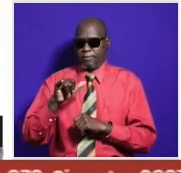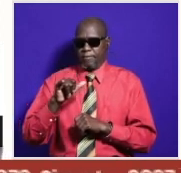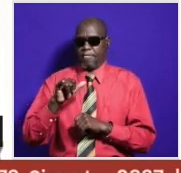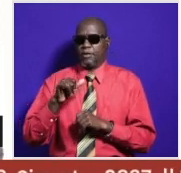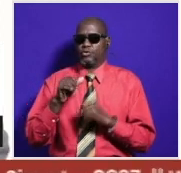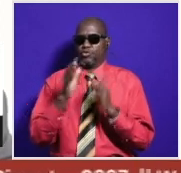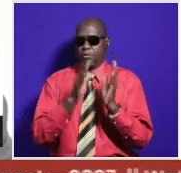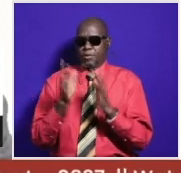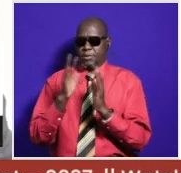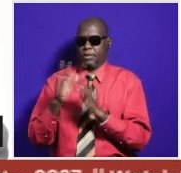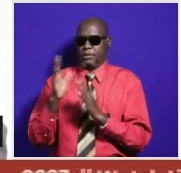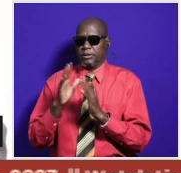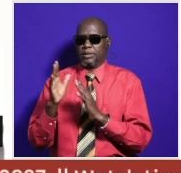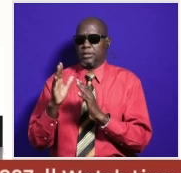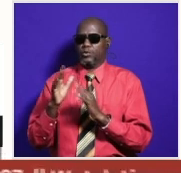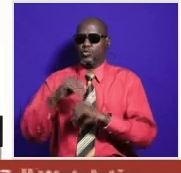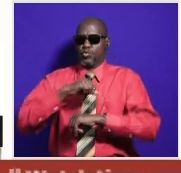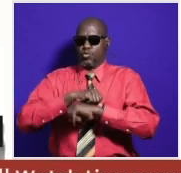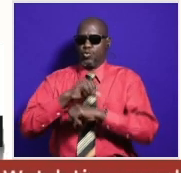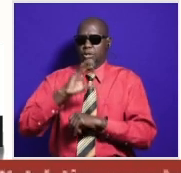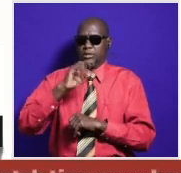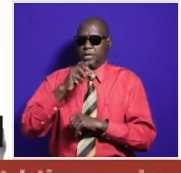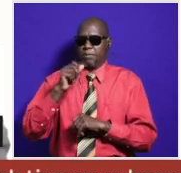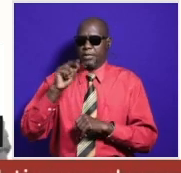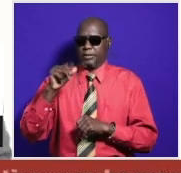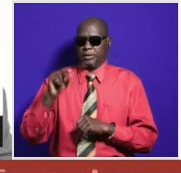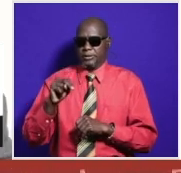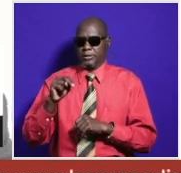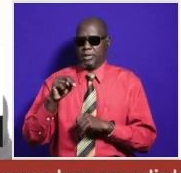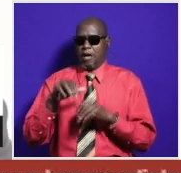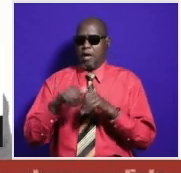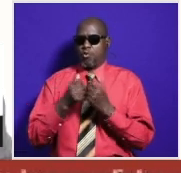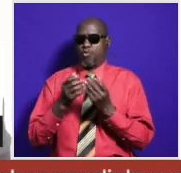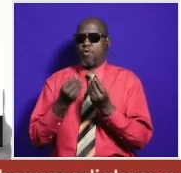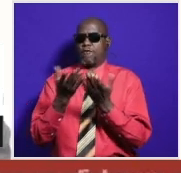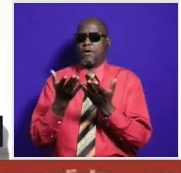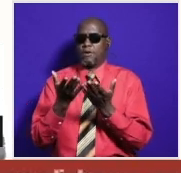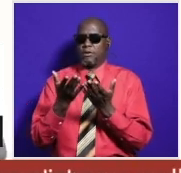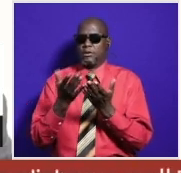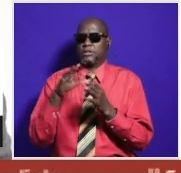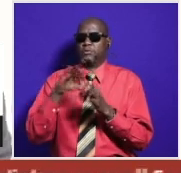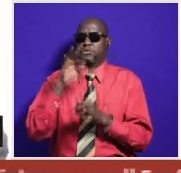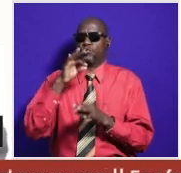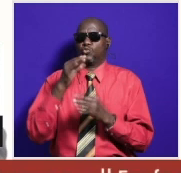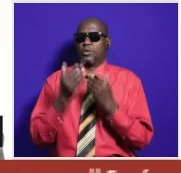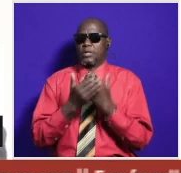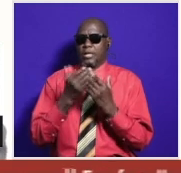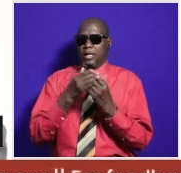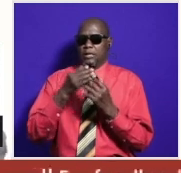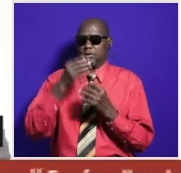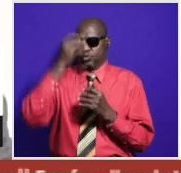prepare school chaplains on how they can offer spiritual care to students at